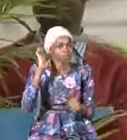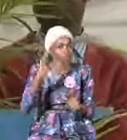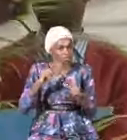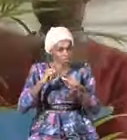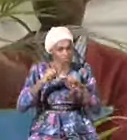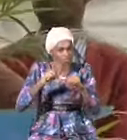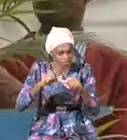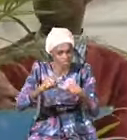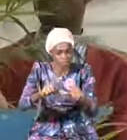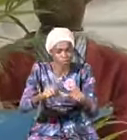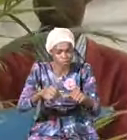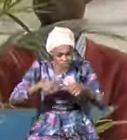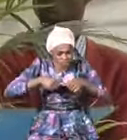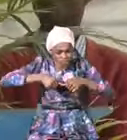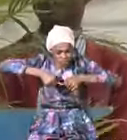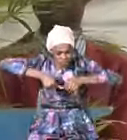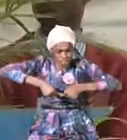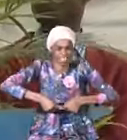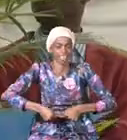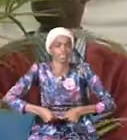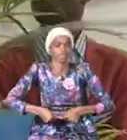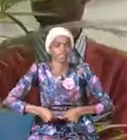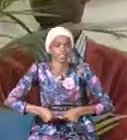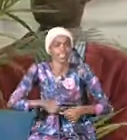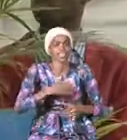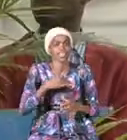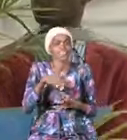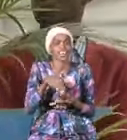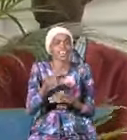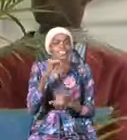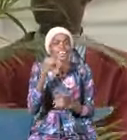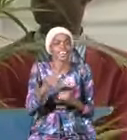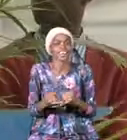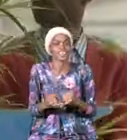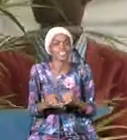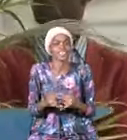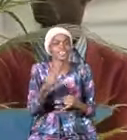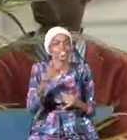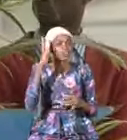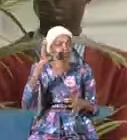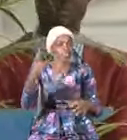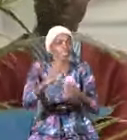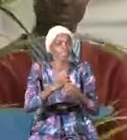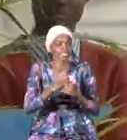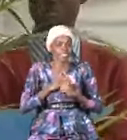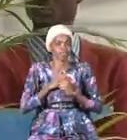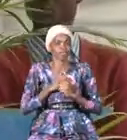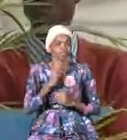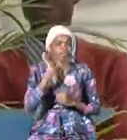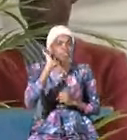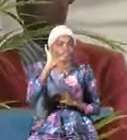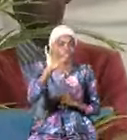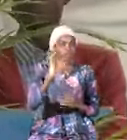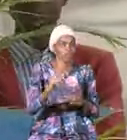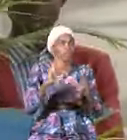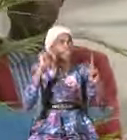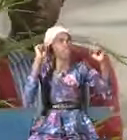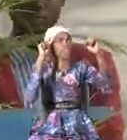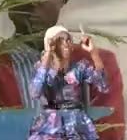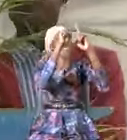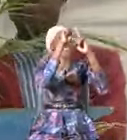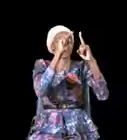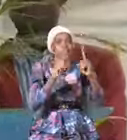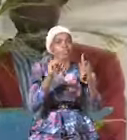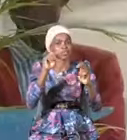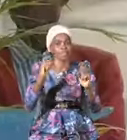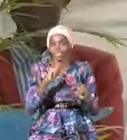you will abide, and then at the end, you will achieve your aim. But you can't achieve your aim without